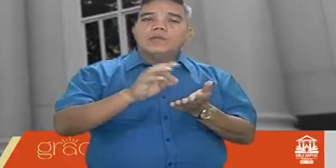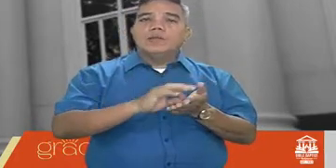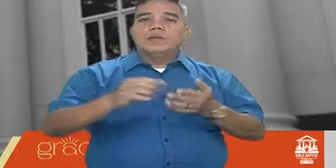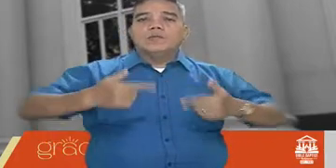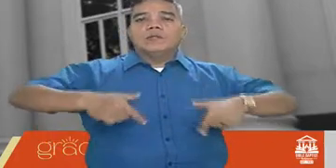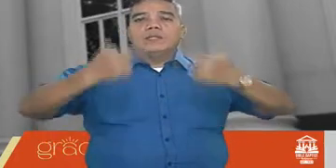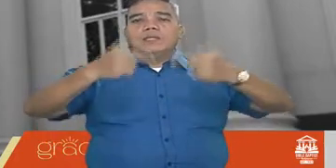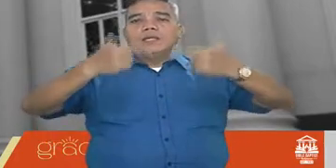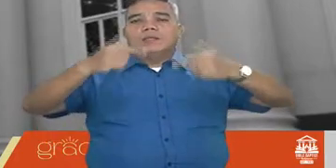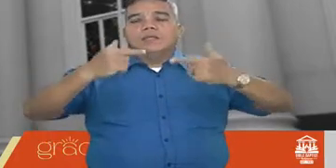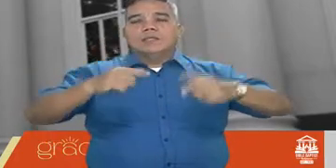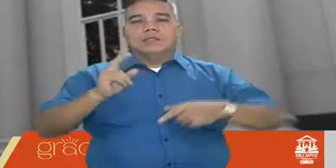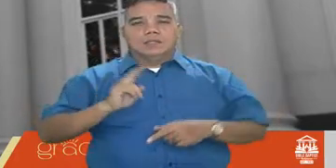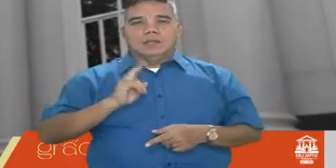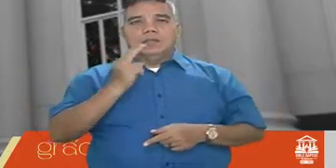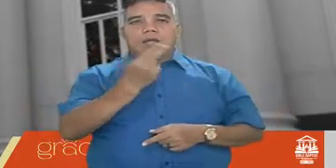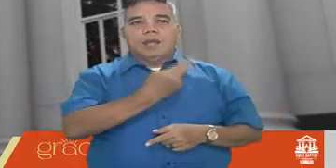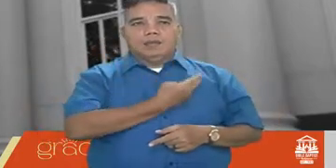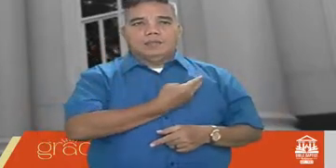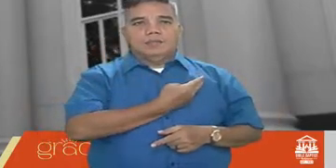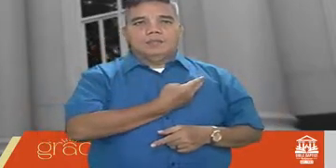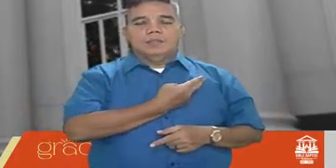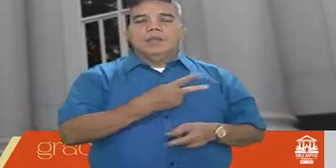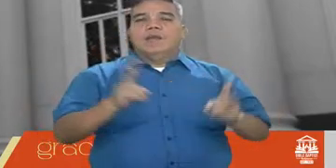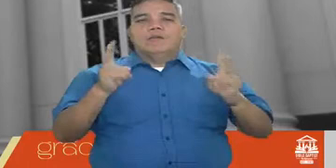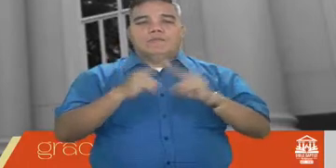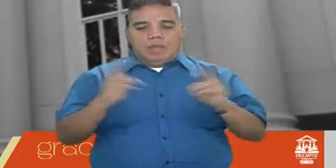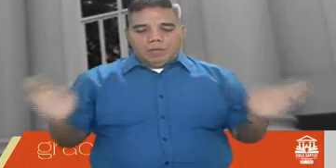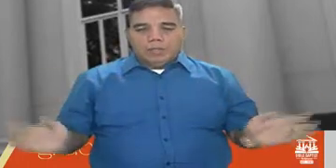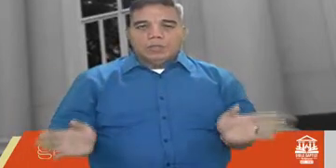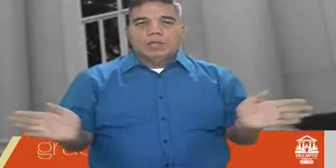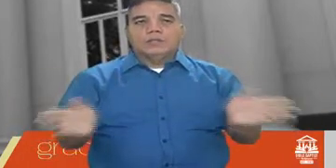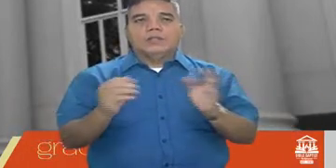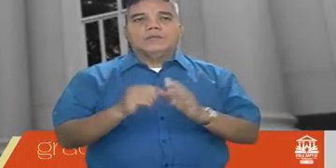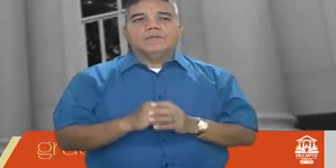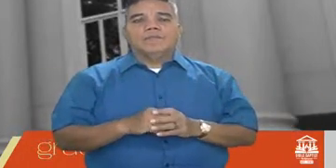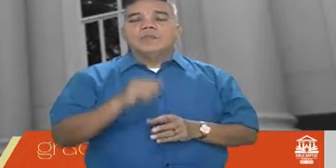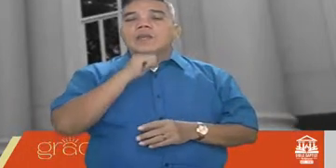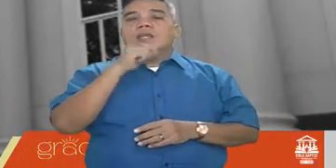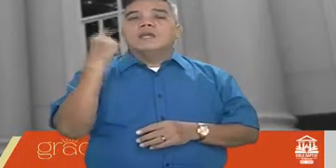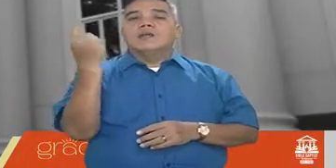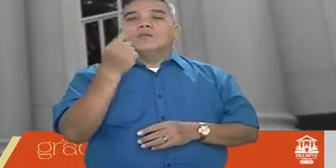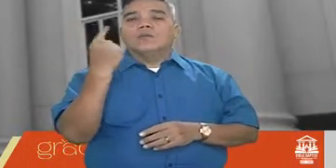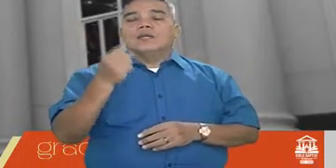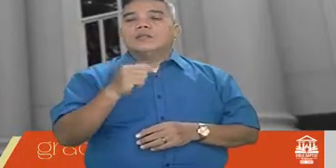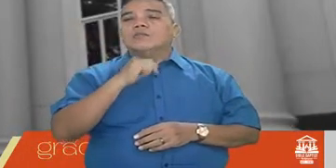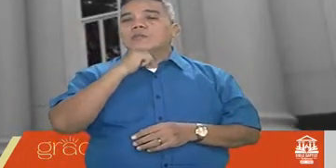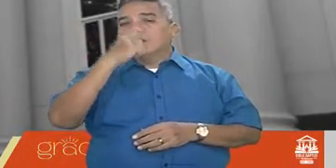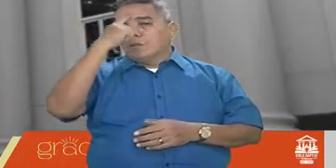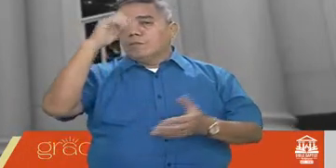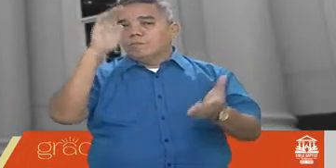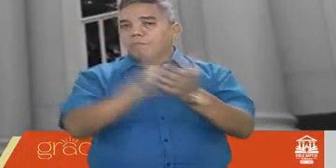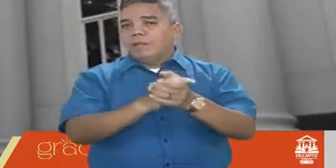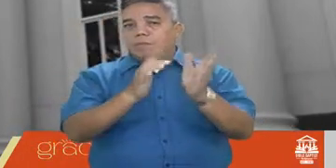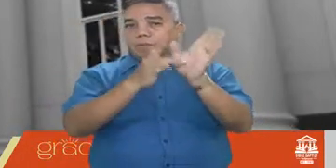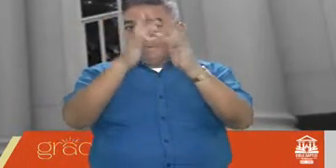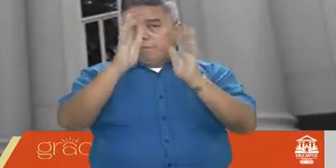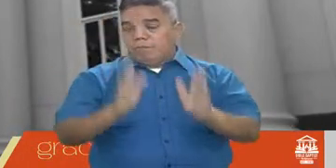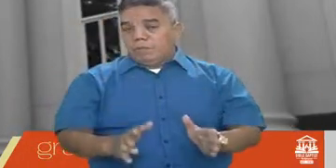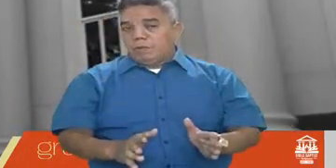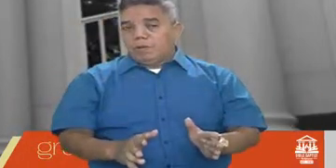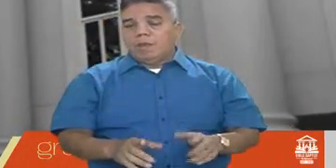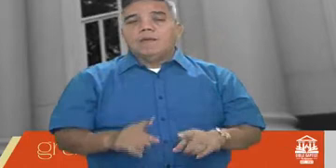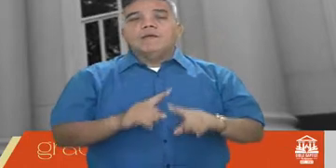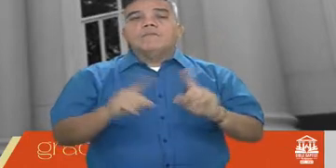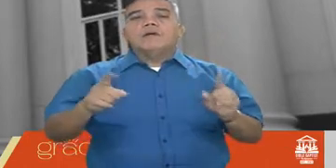Forgiving those who have hurt us. This is very challenging, not only to the unbelieving people,